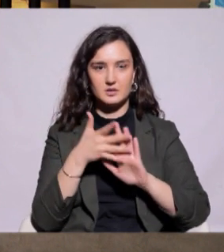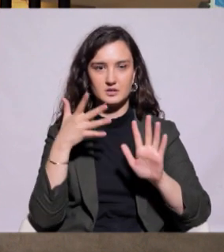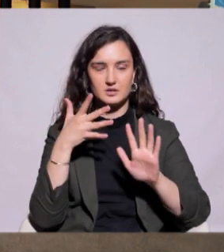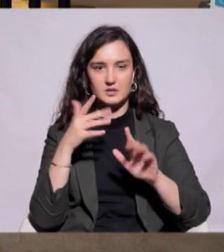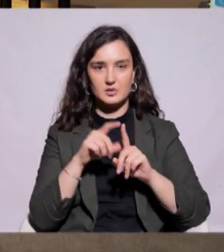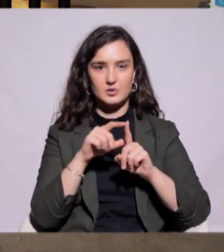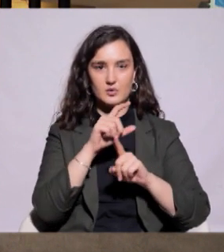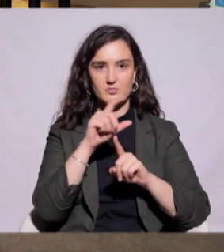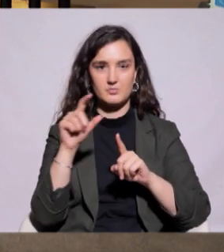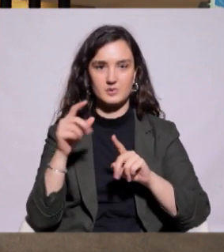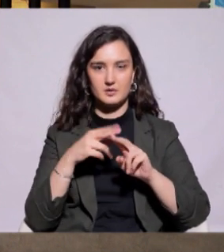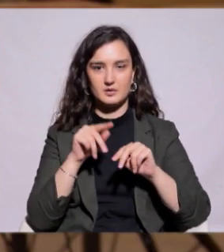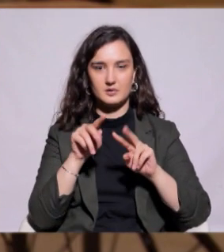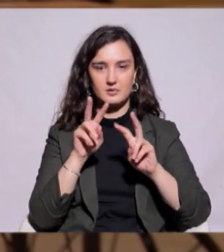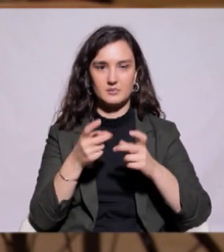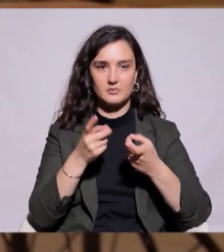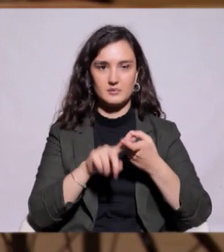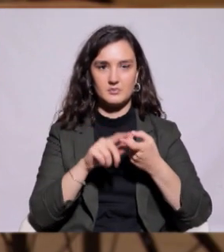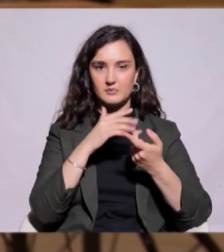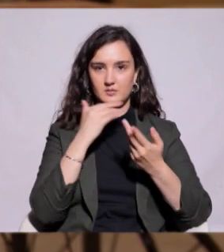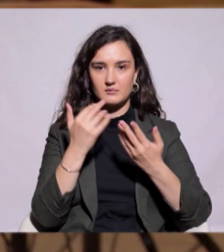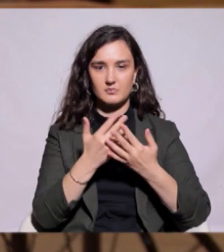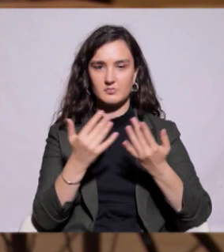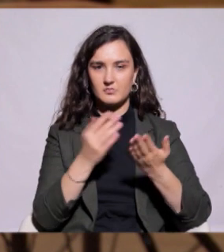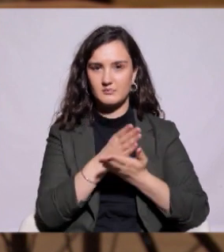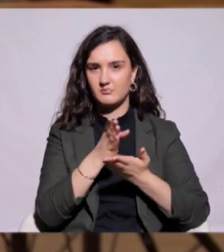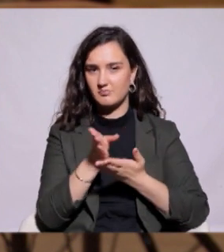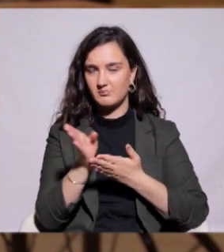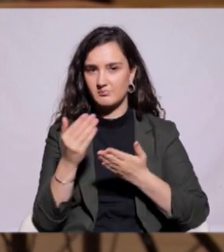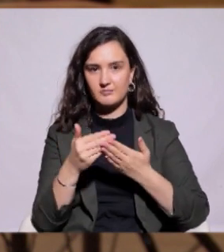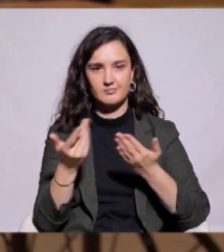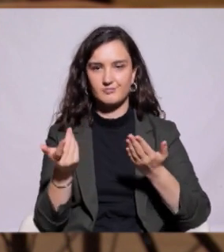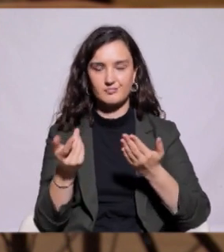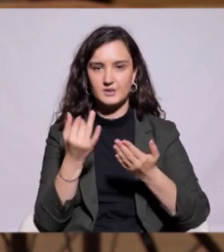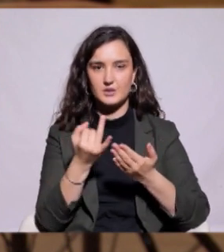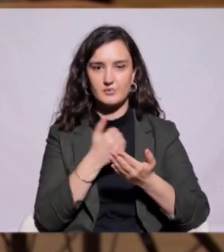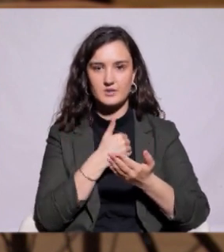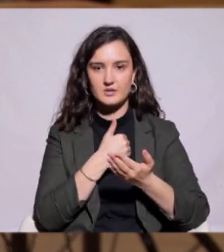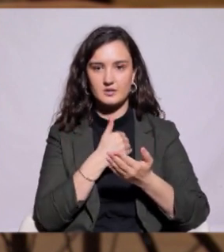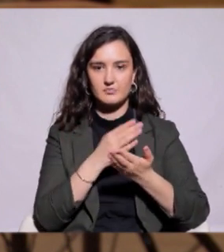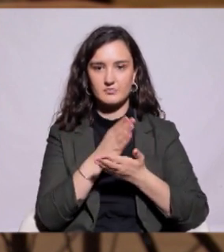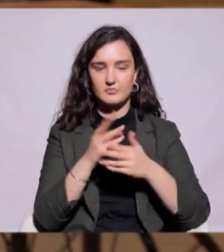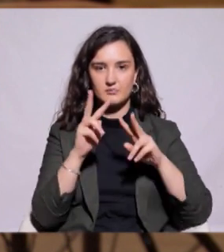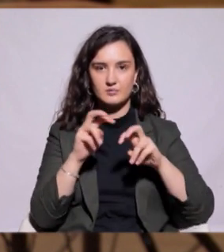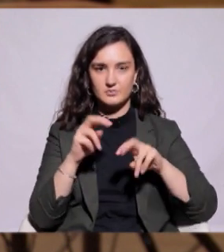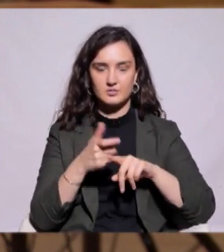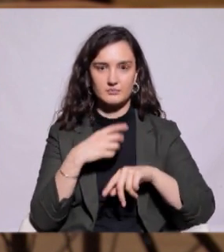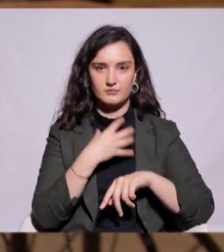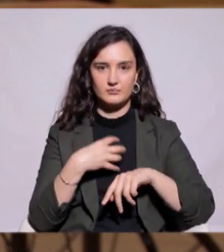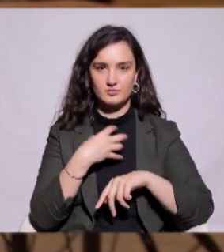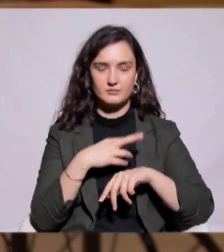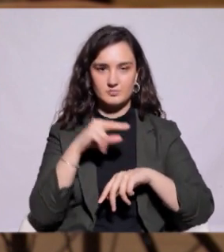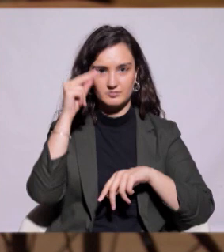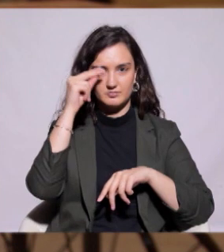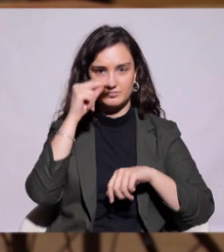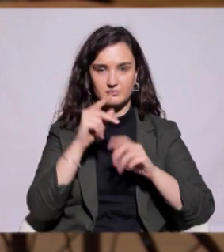understand a topic. This can take place in any sort of field or subject of interest. Research is very important in